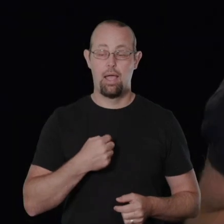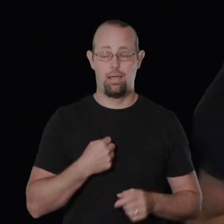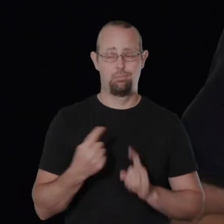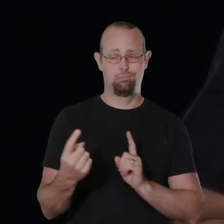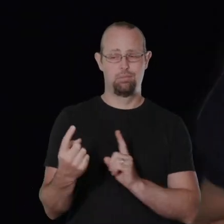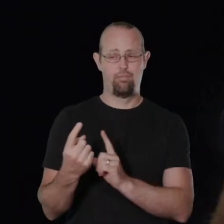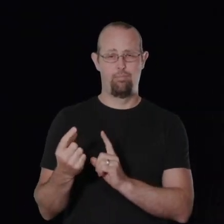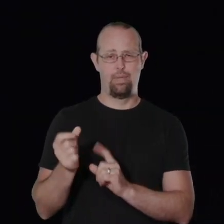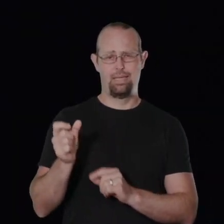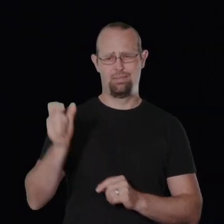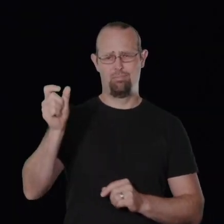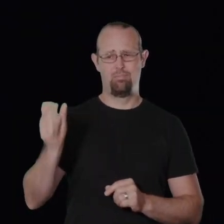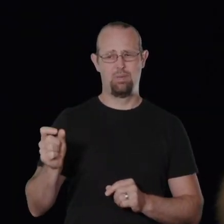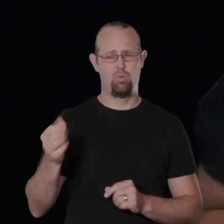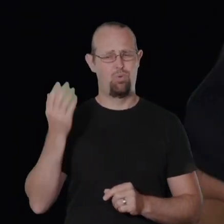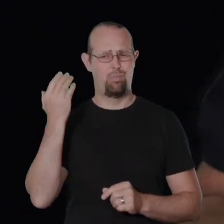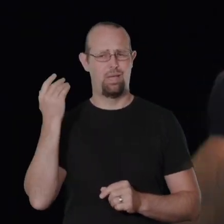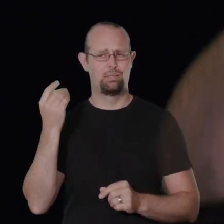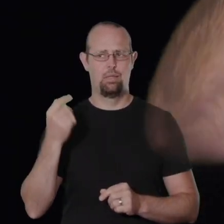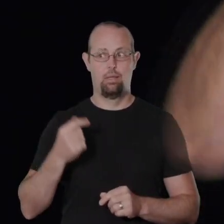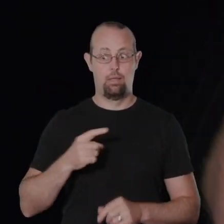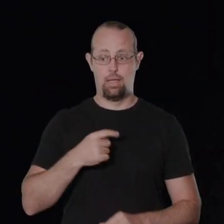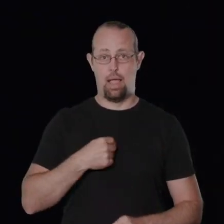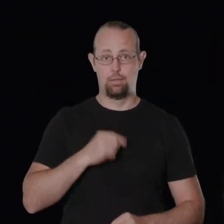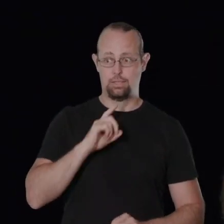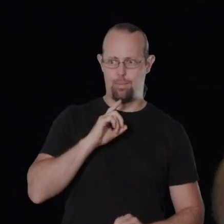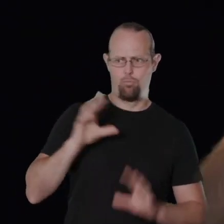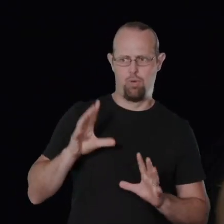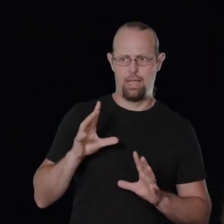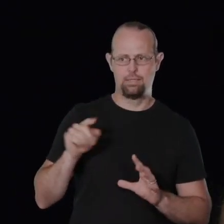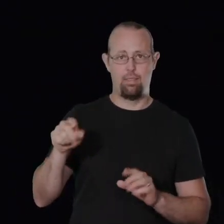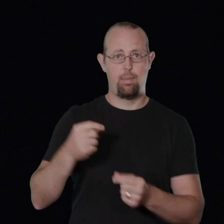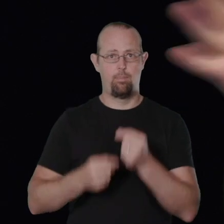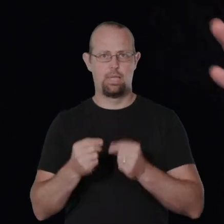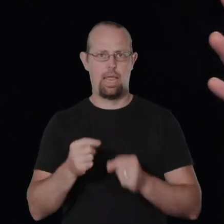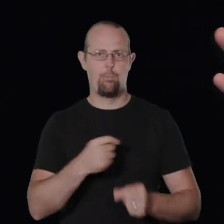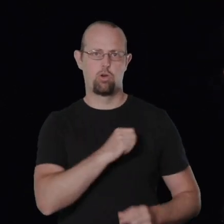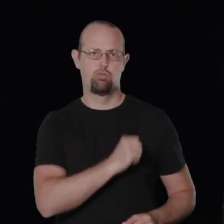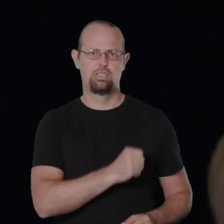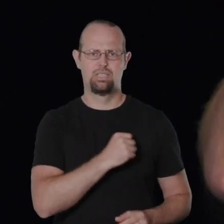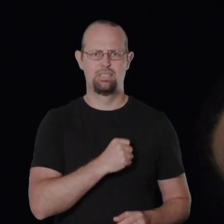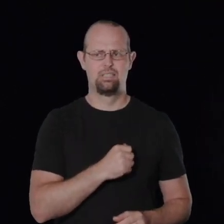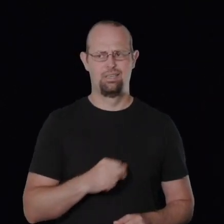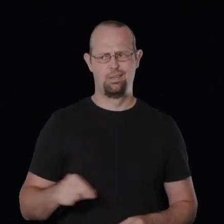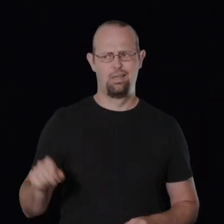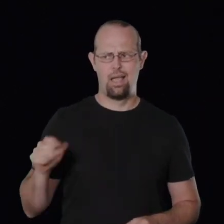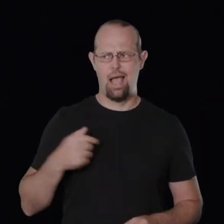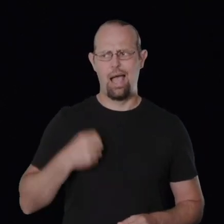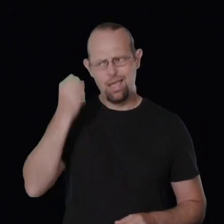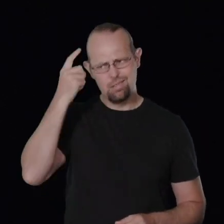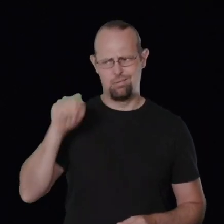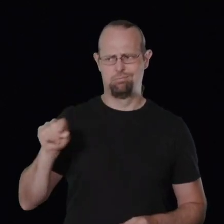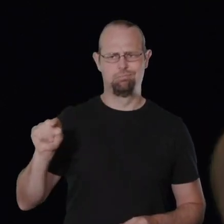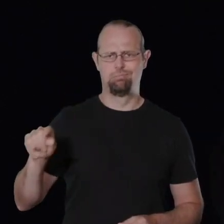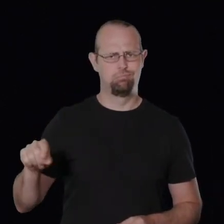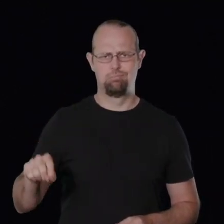surprised that they've become Christians. They seemed ingrained in being disinterested and not at all up